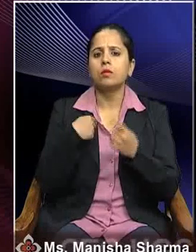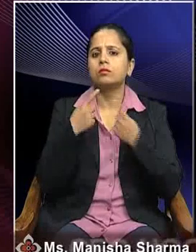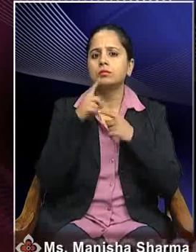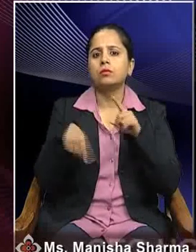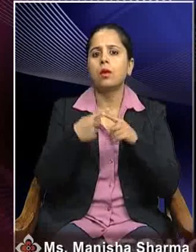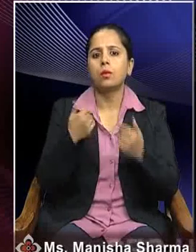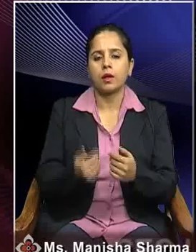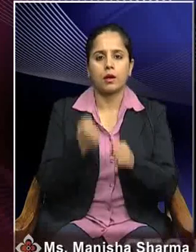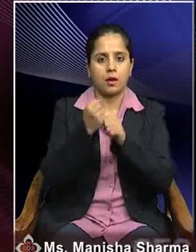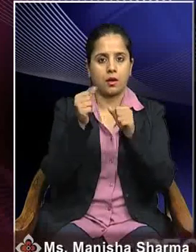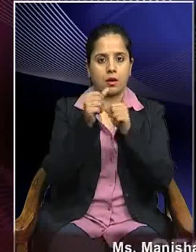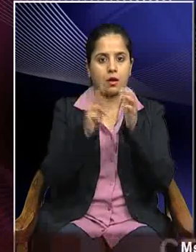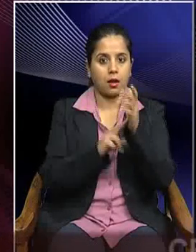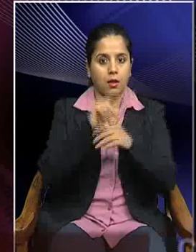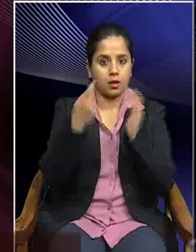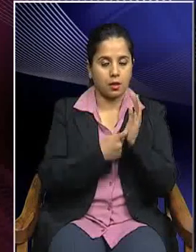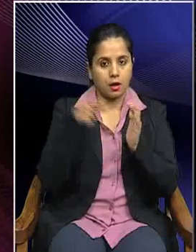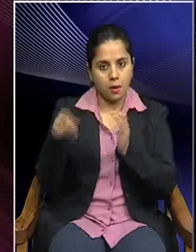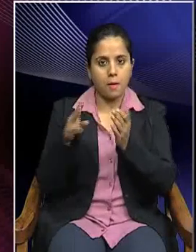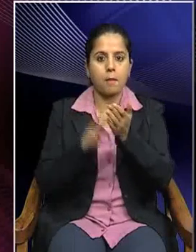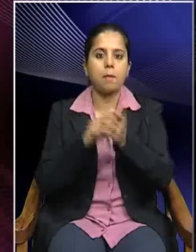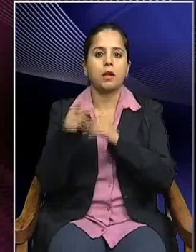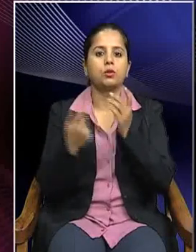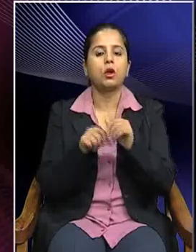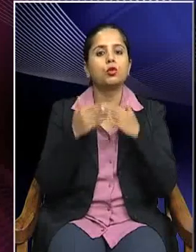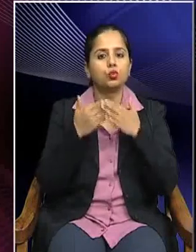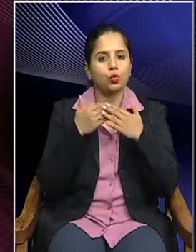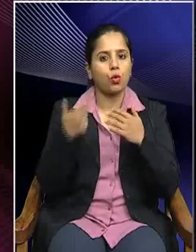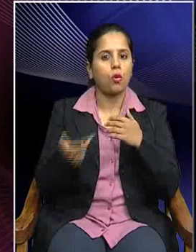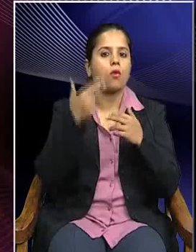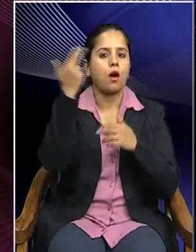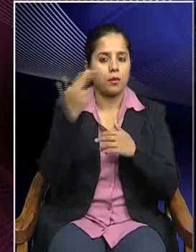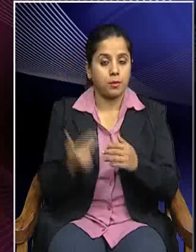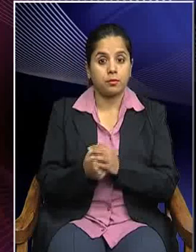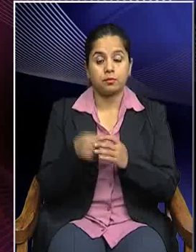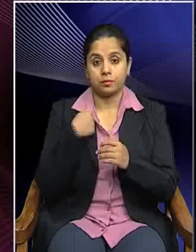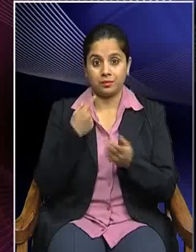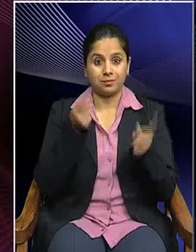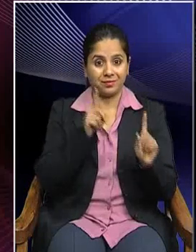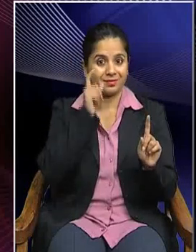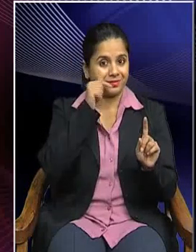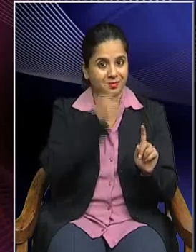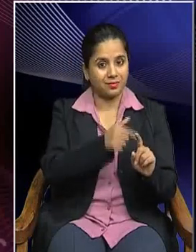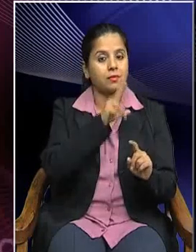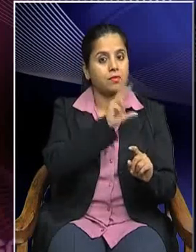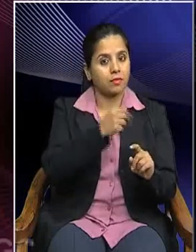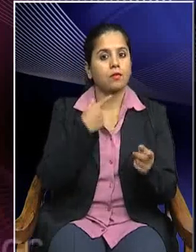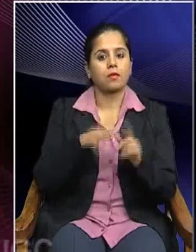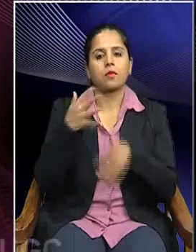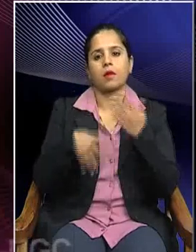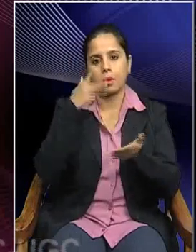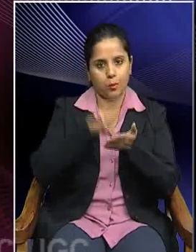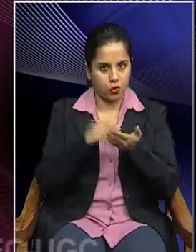about Gandhara and Mathura schools of art, and alongside me is Miss